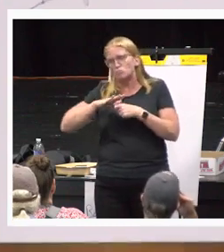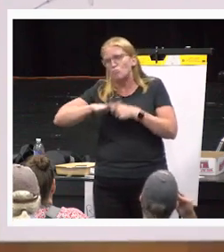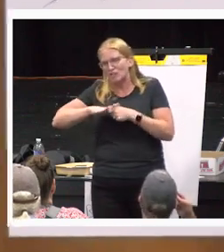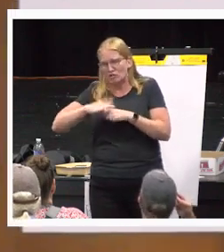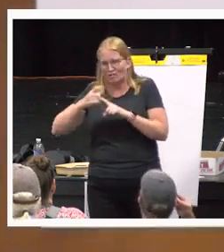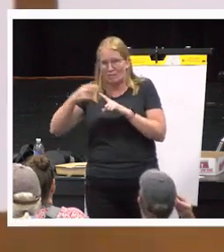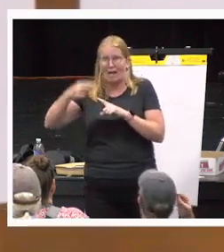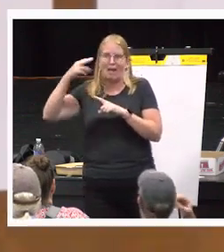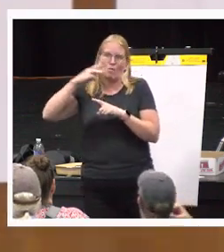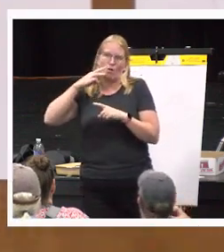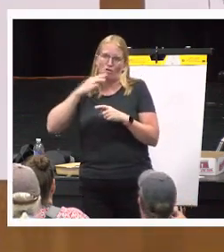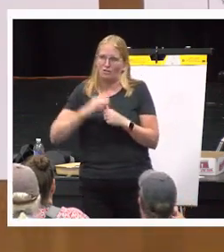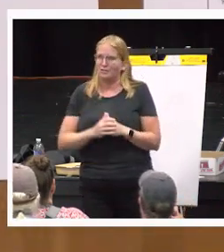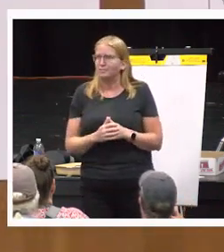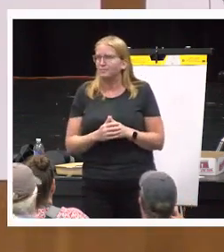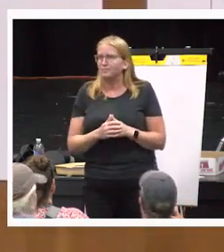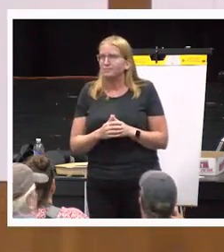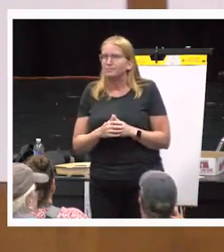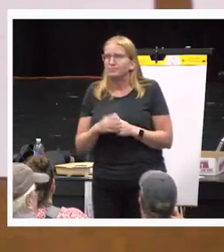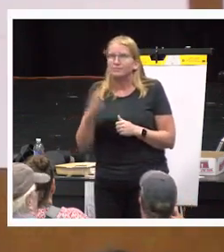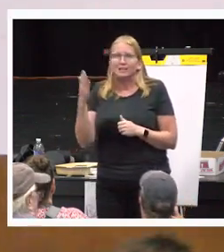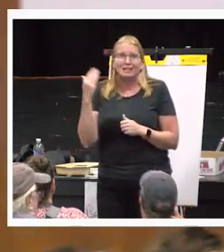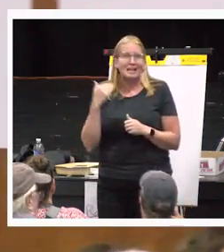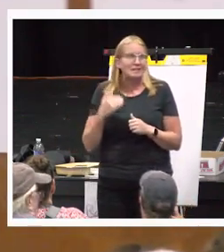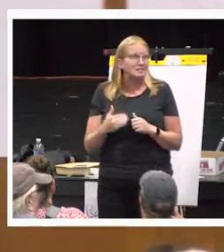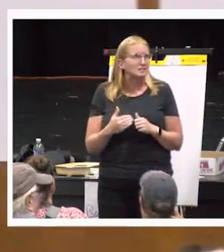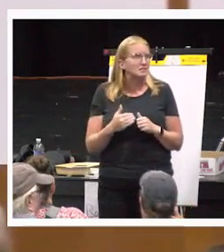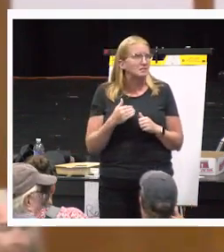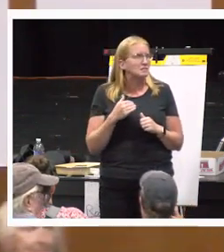Thank you so much. The next one?